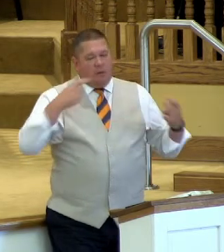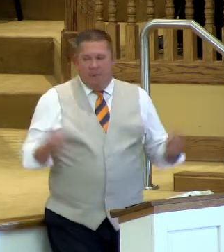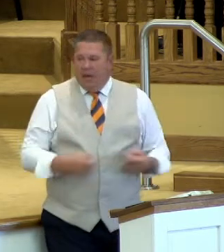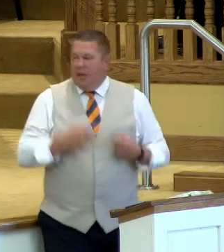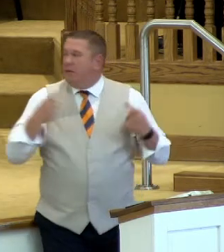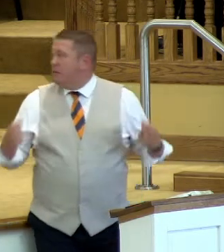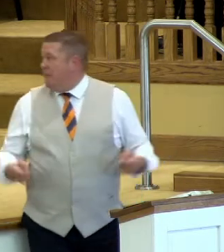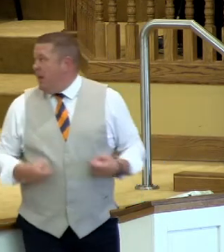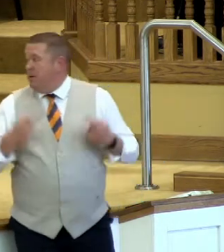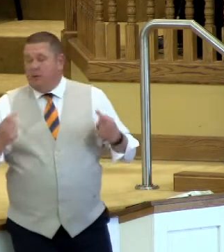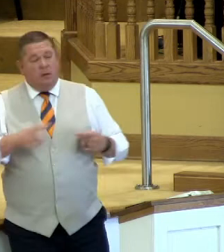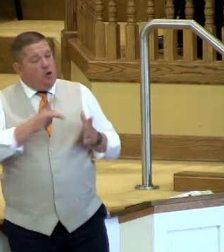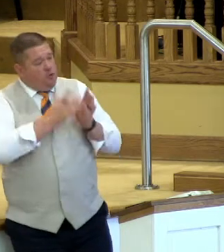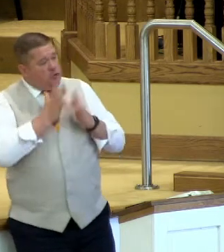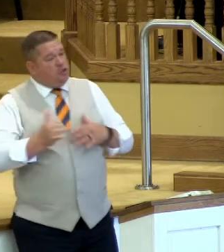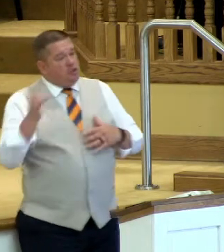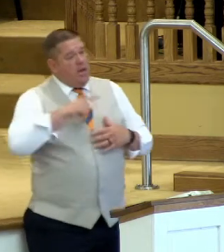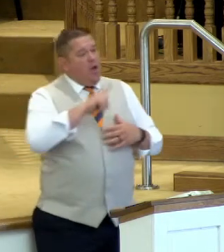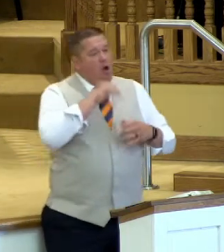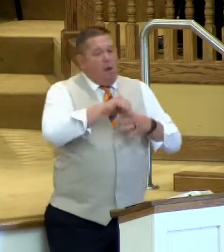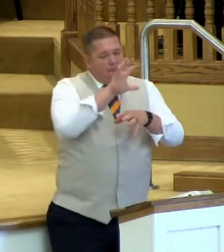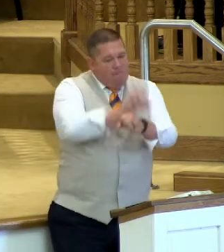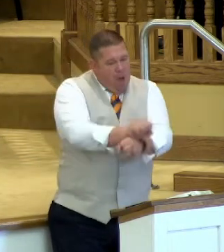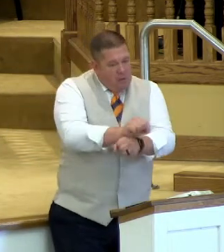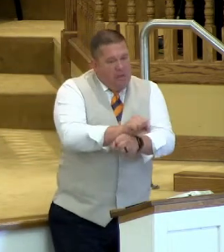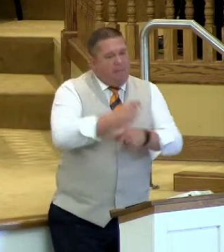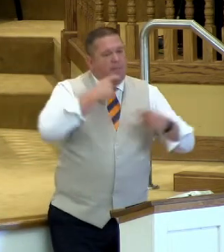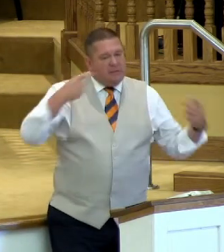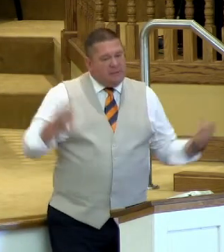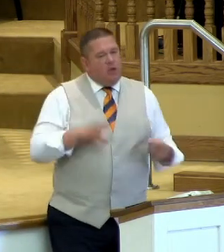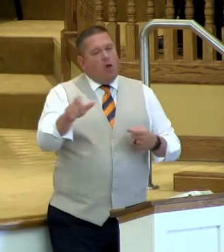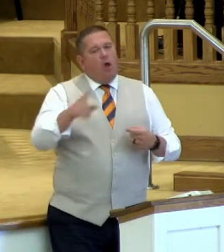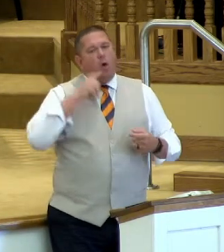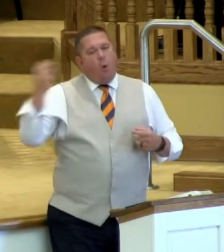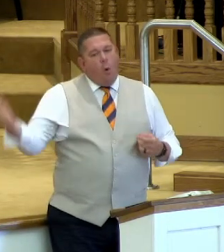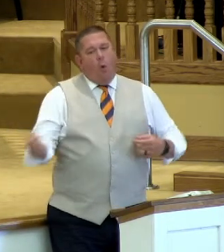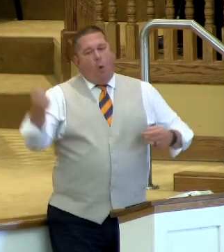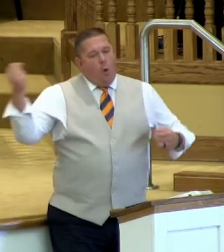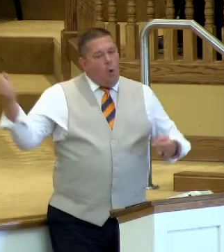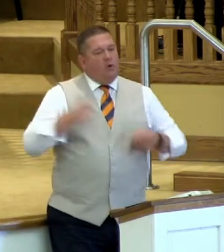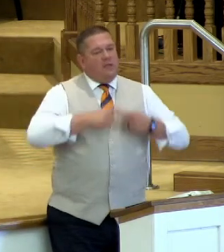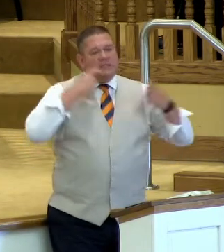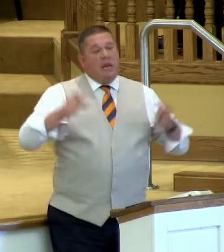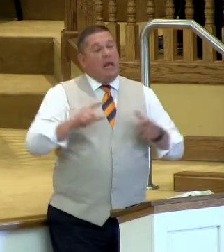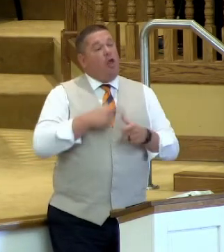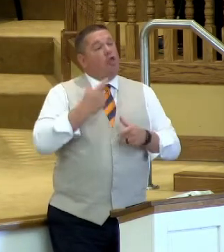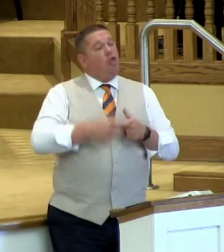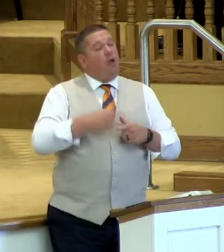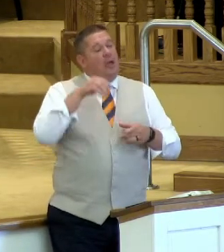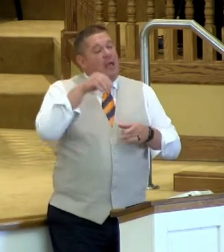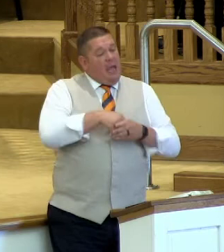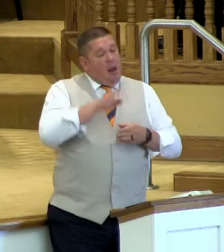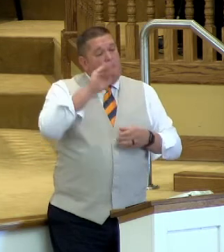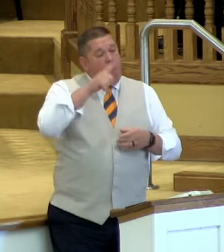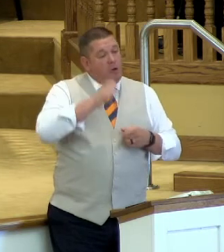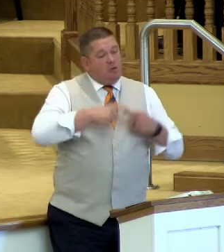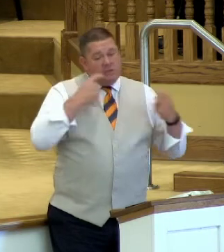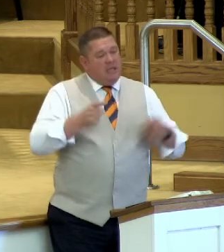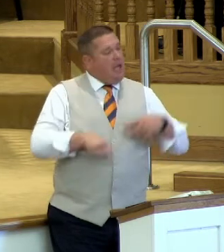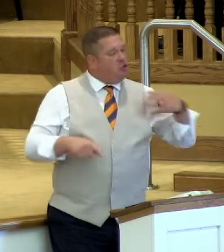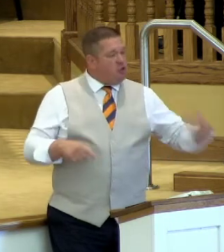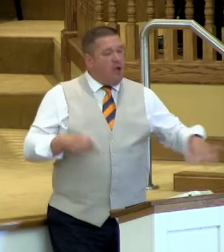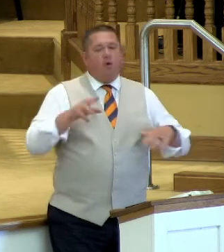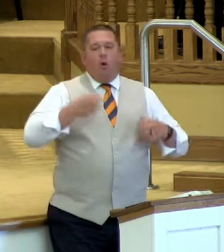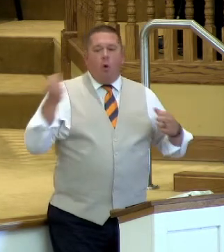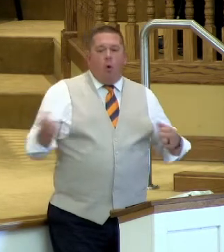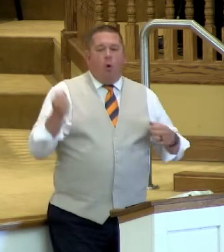of sin. Christians today are in bondage of sin. They're holding on to sin. They're either in bondage of sin and they can't shake it off,